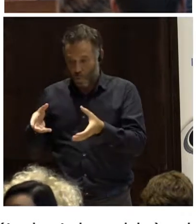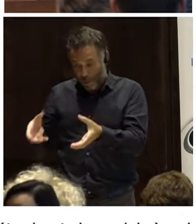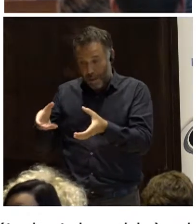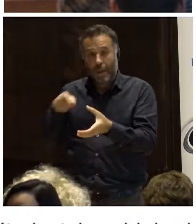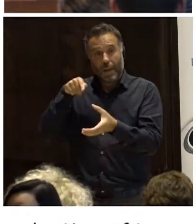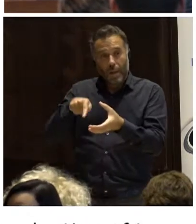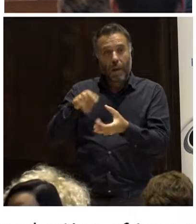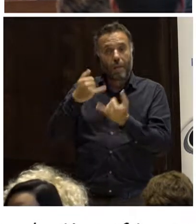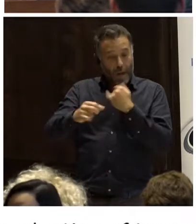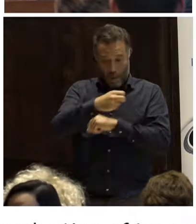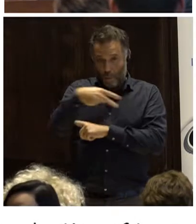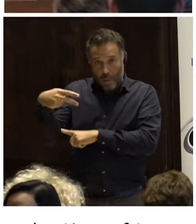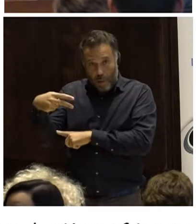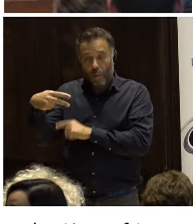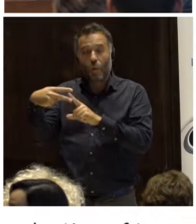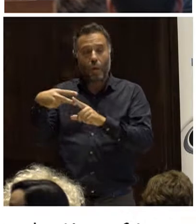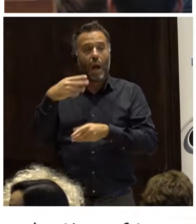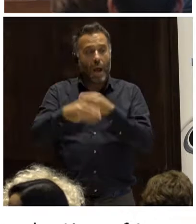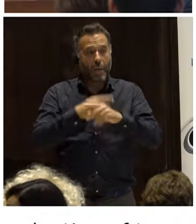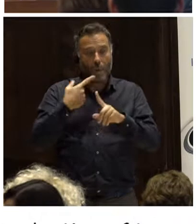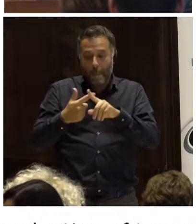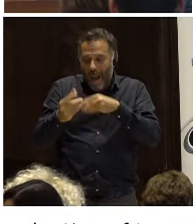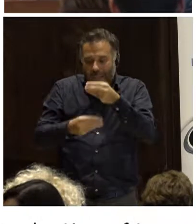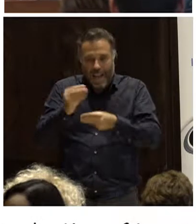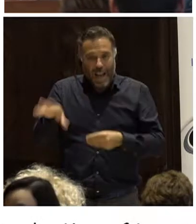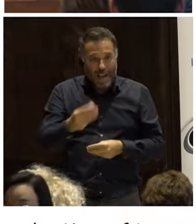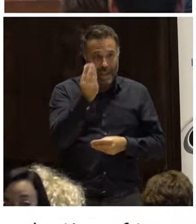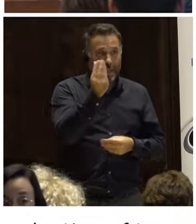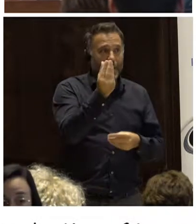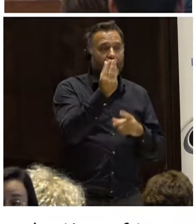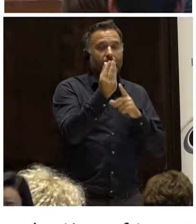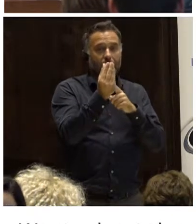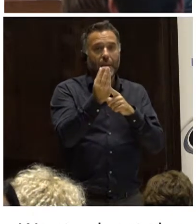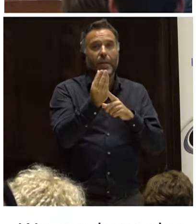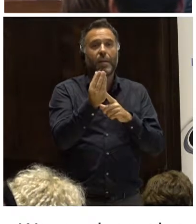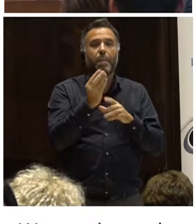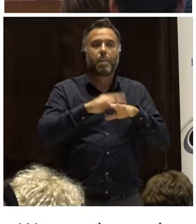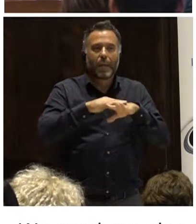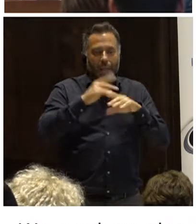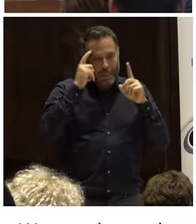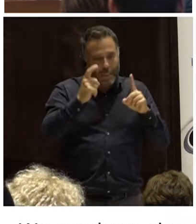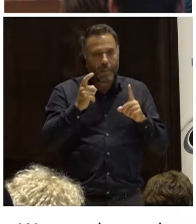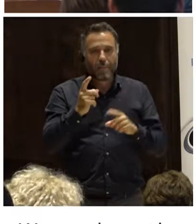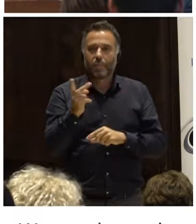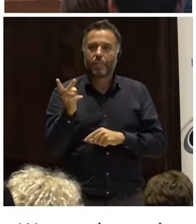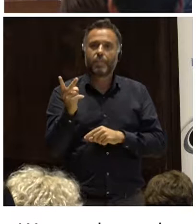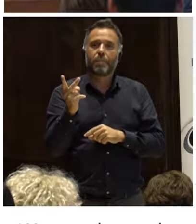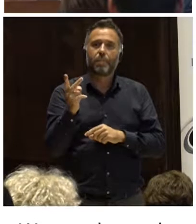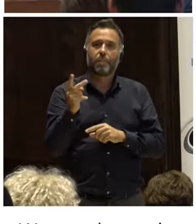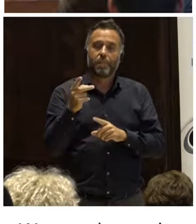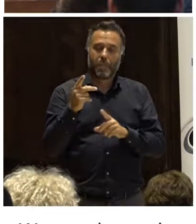material for raising awareness, but above all I would like to say that we produce 2 training schools